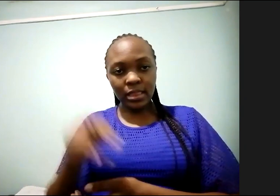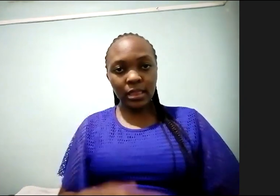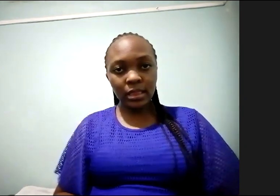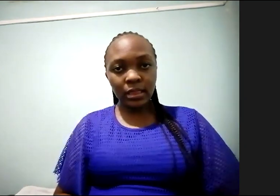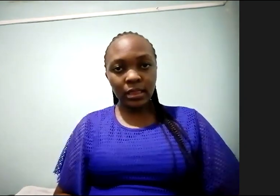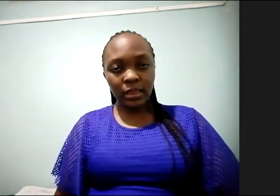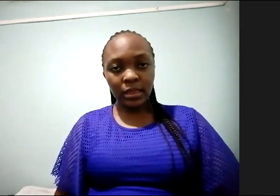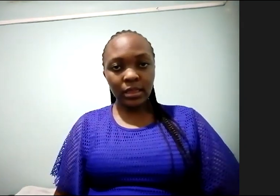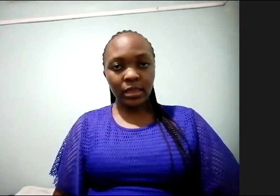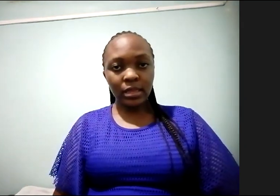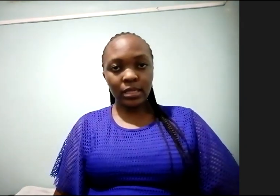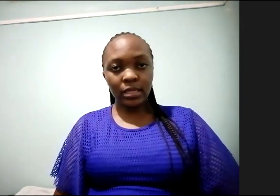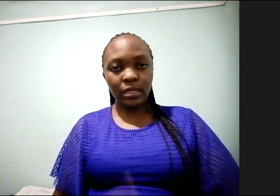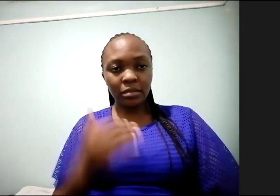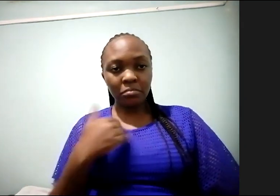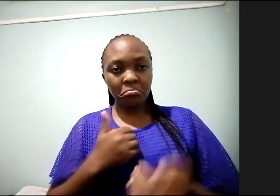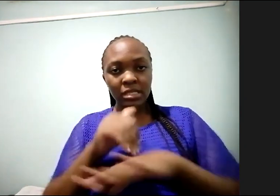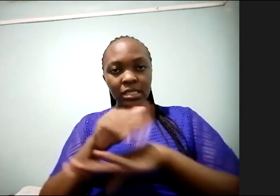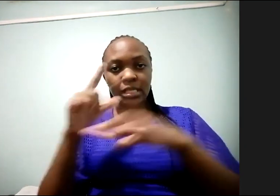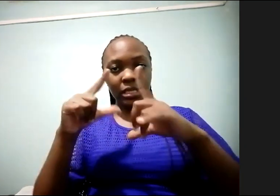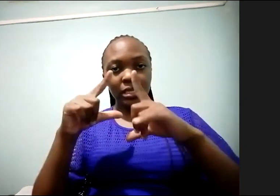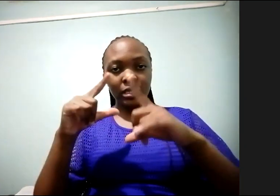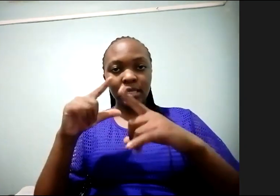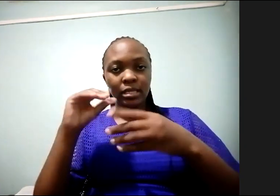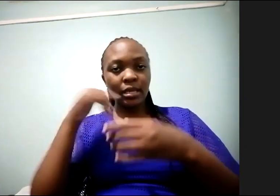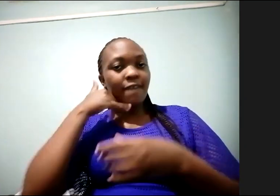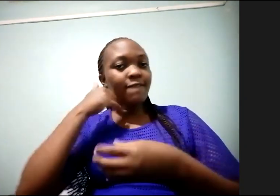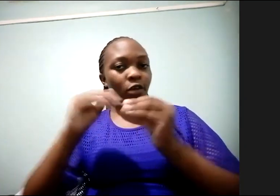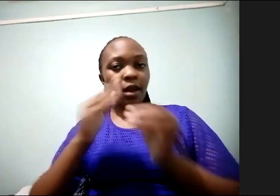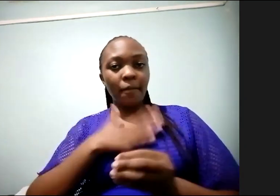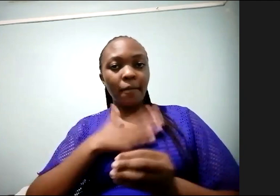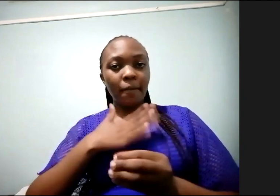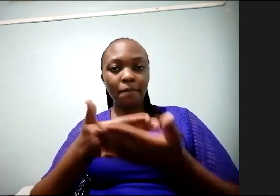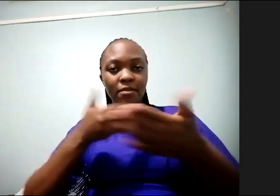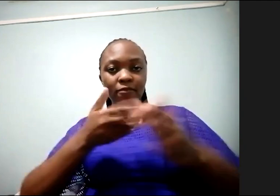out. Okay. Yeah.